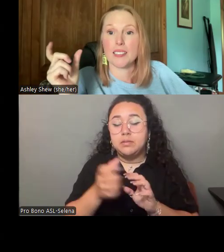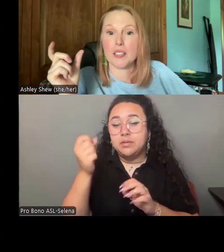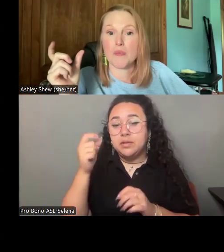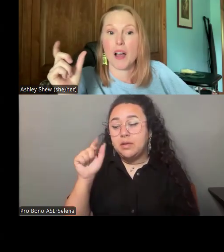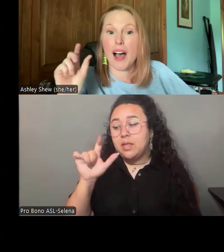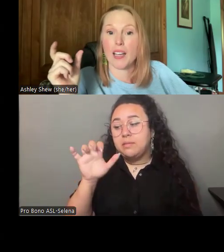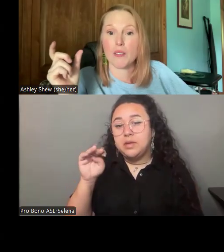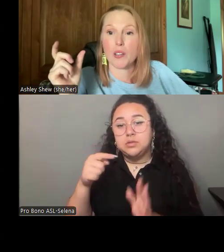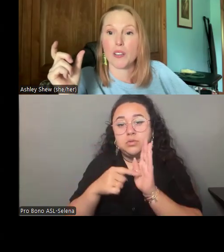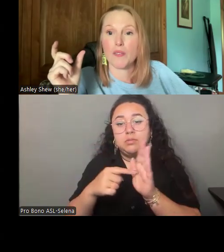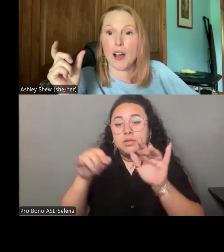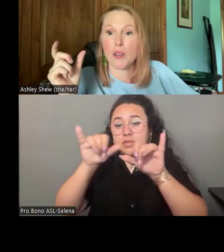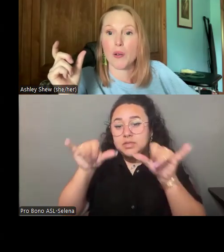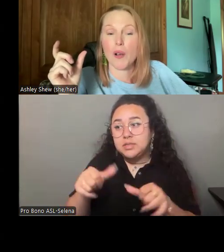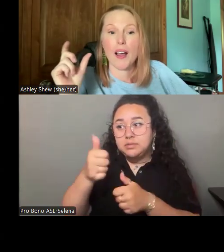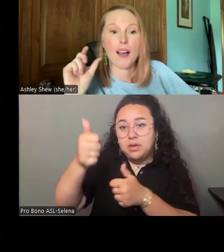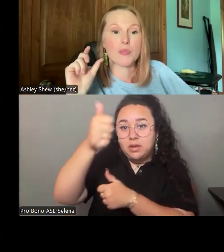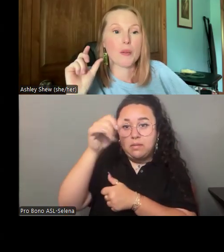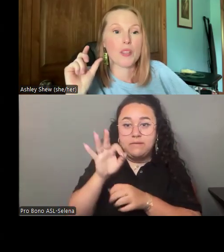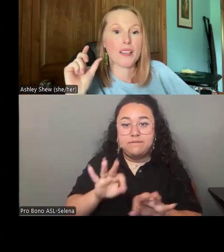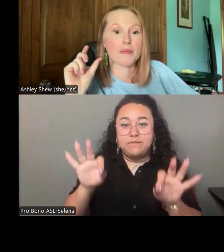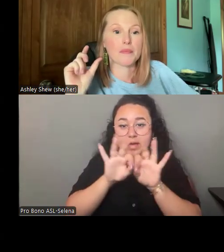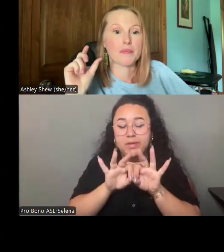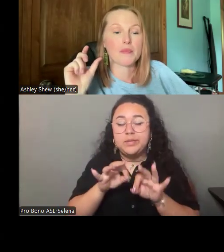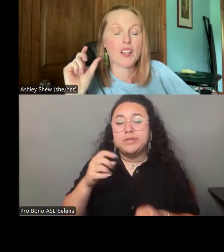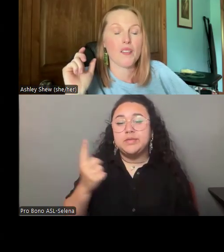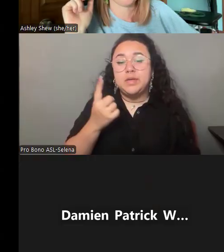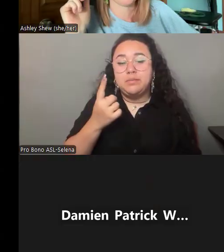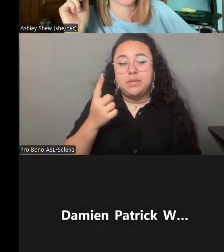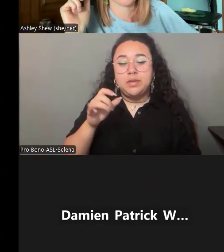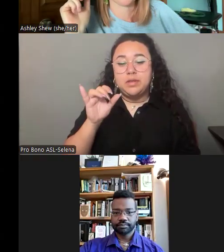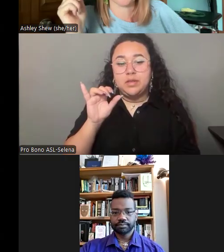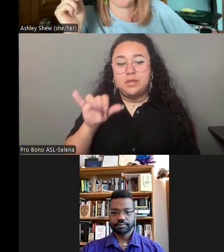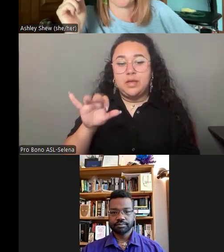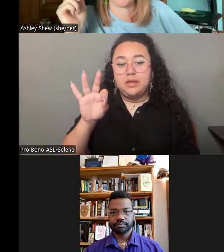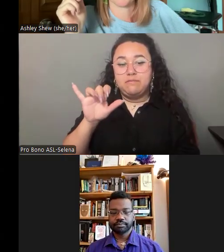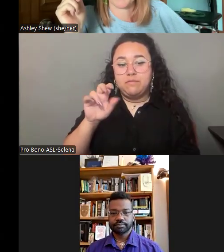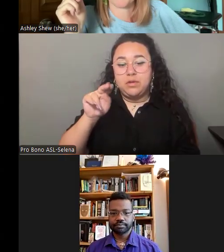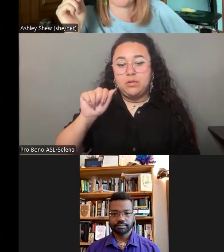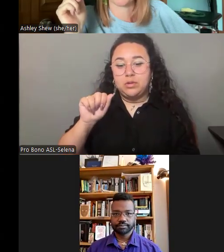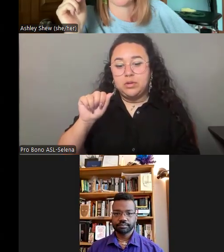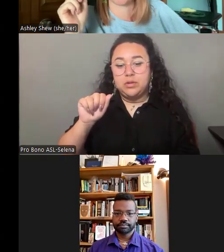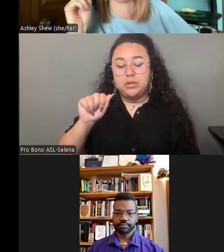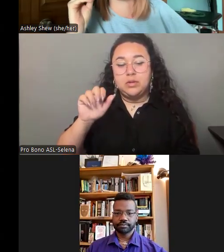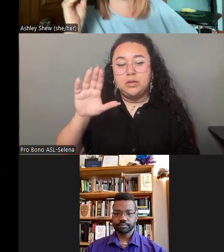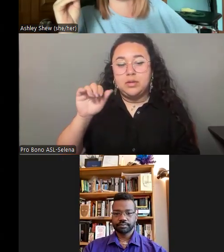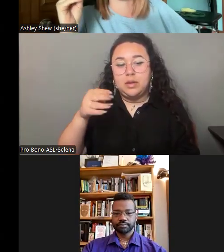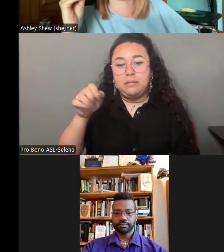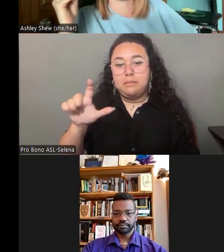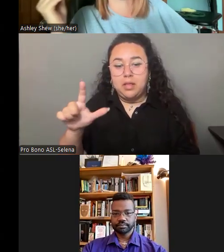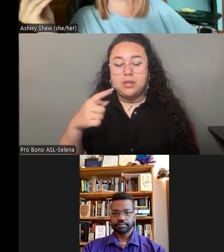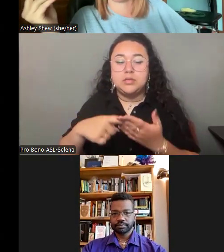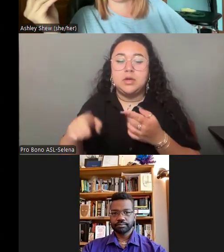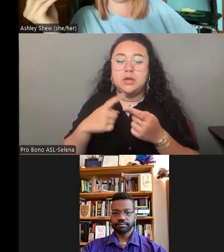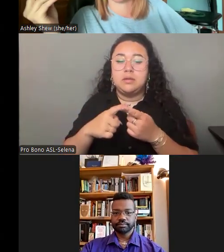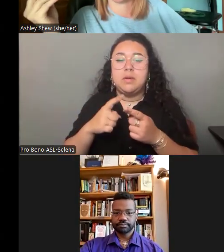a system, a hierarchy of value, something Fiona Kumar Campbell talks about as a trajectory